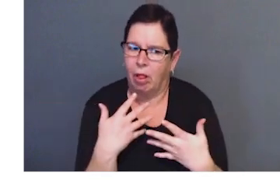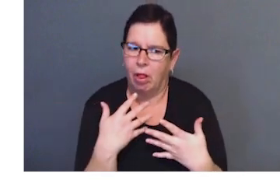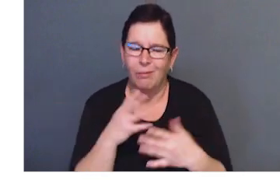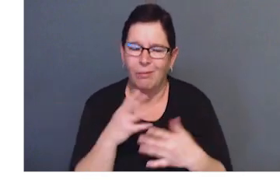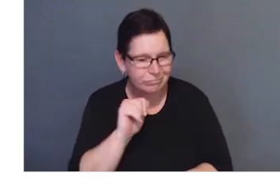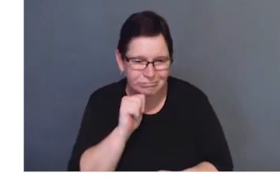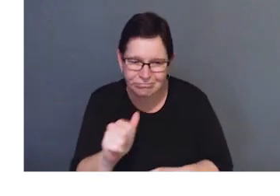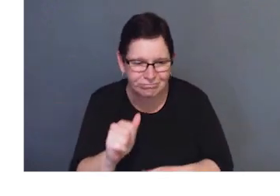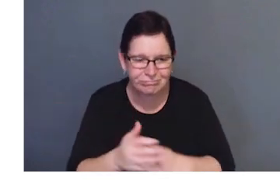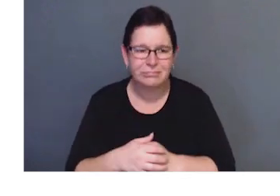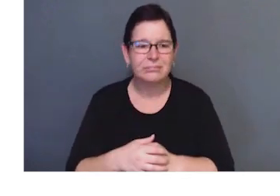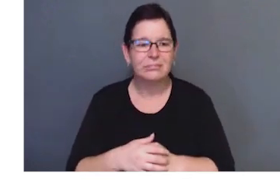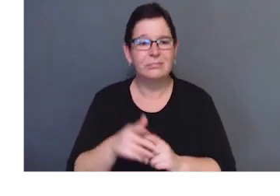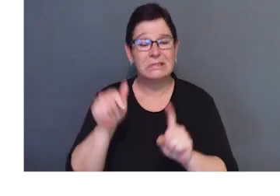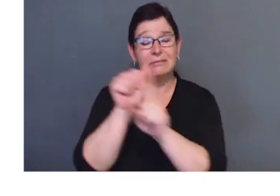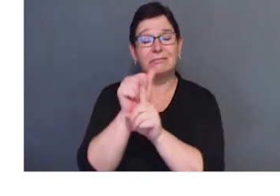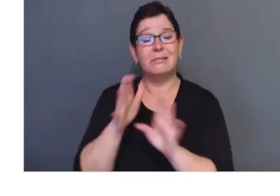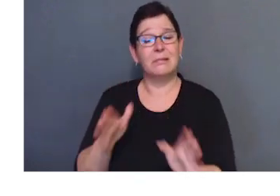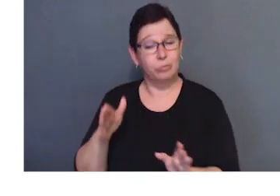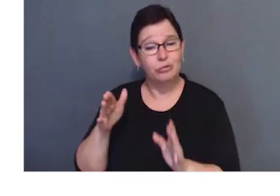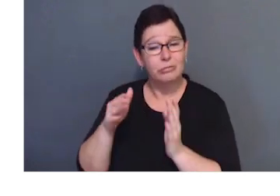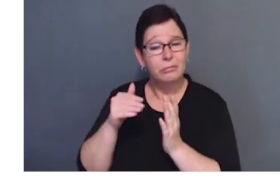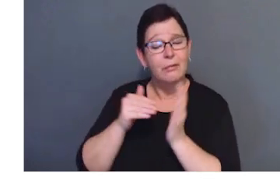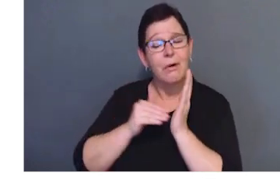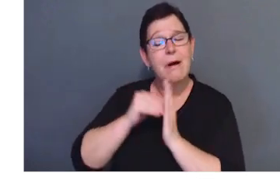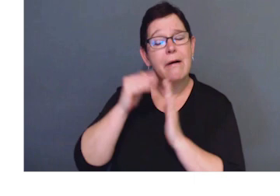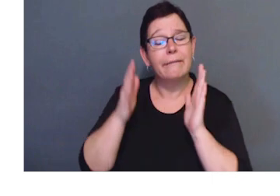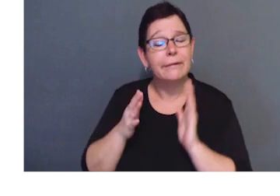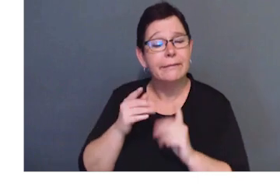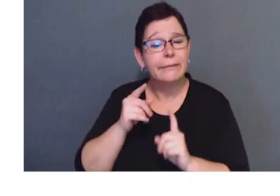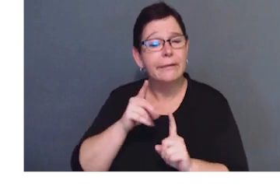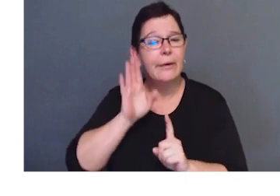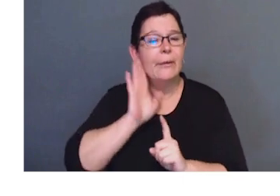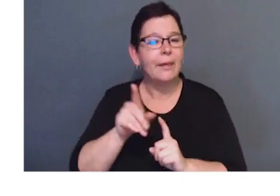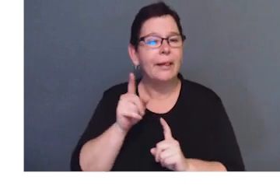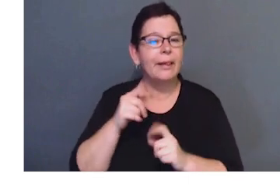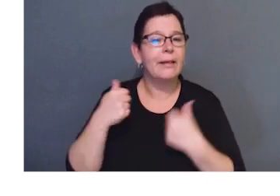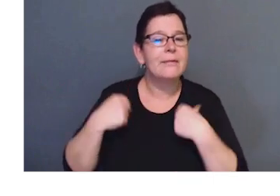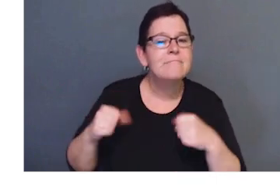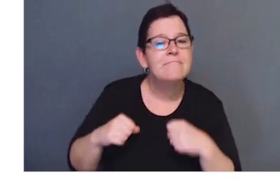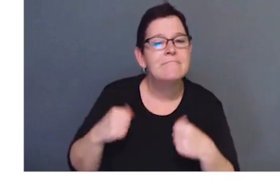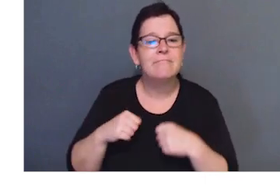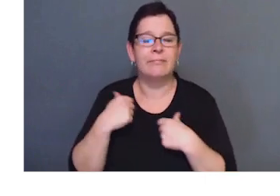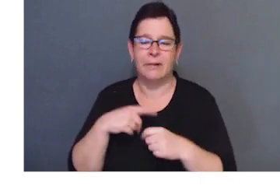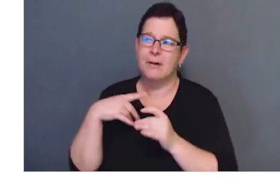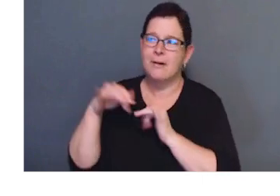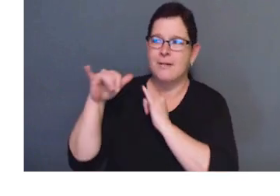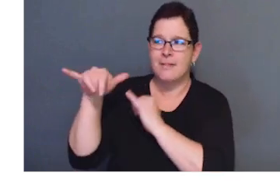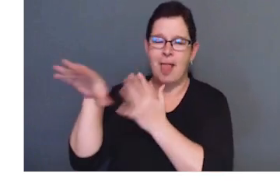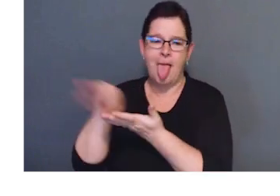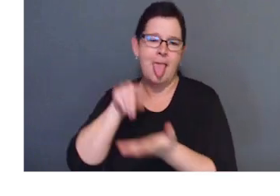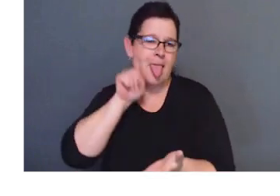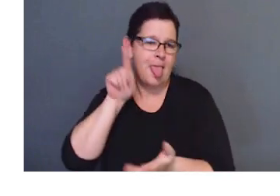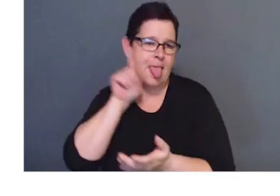personal information. They may target you by telephone, text, instant messaging, email, or